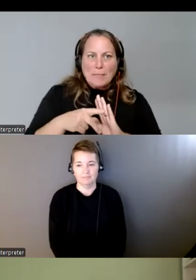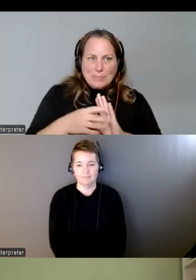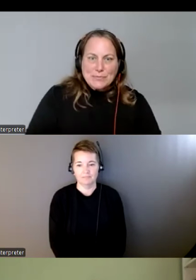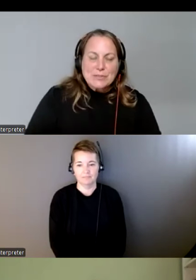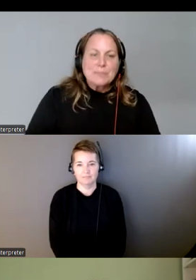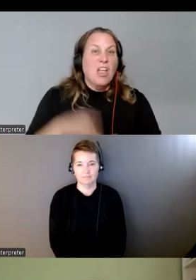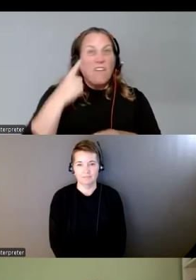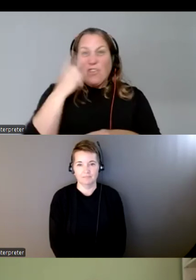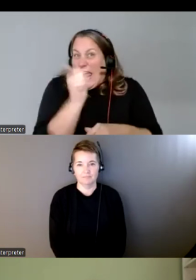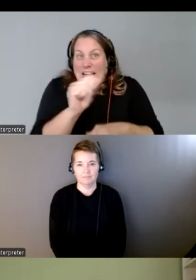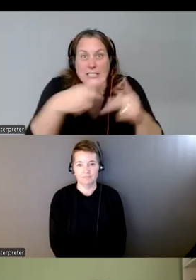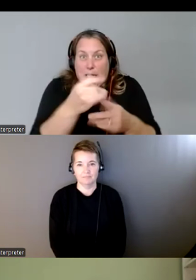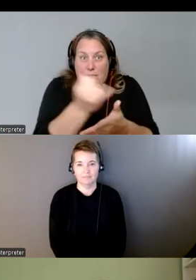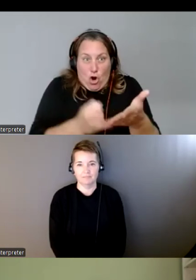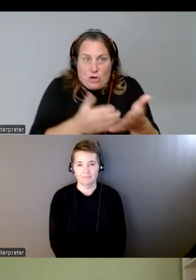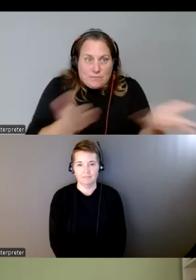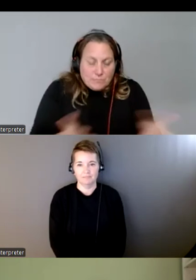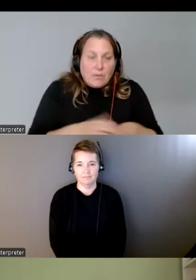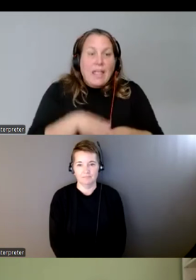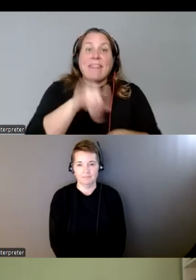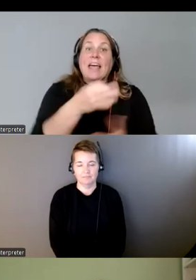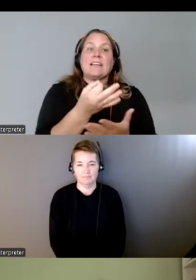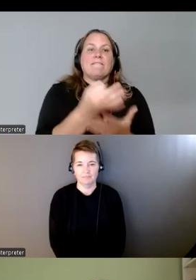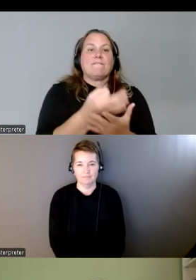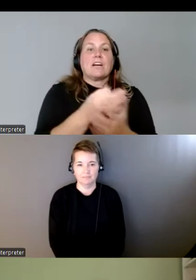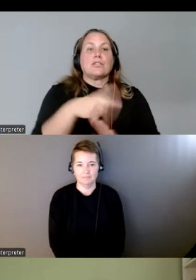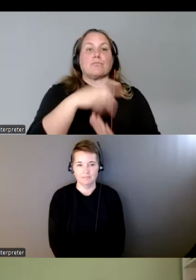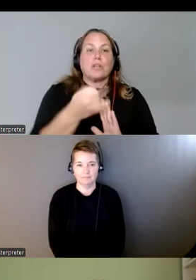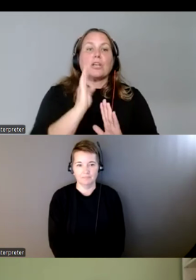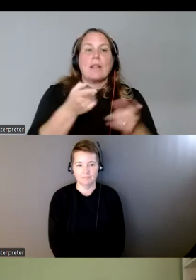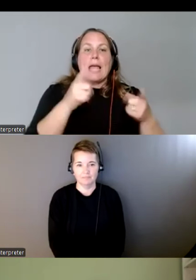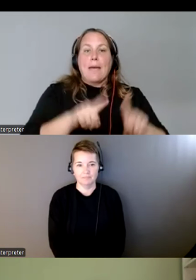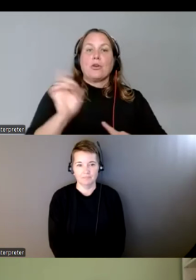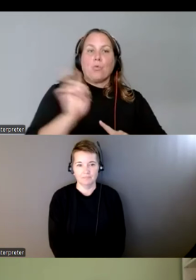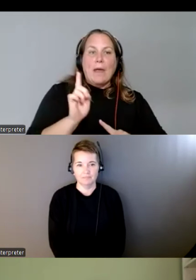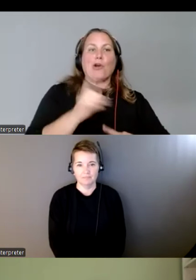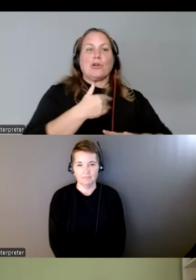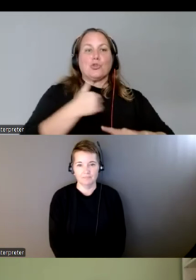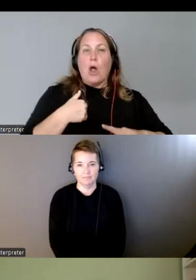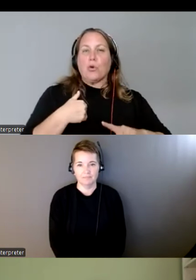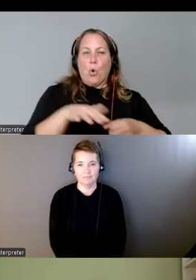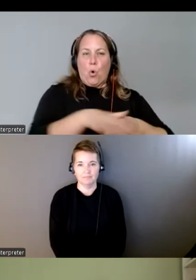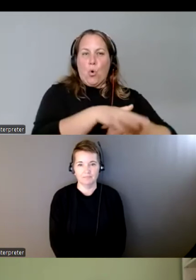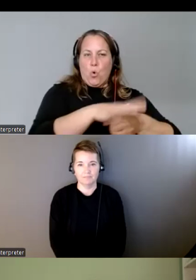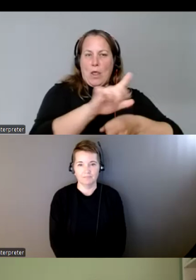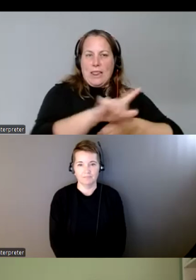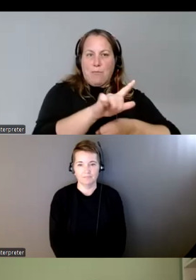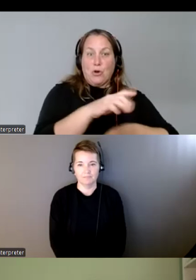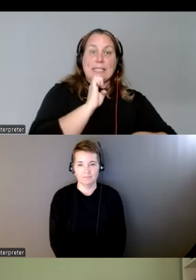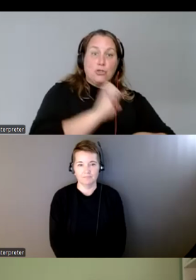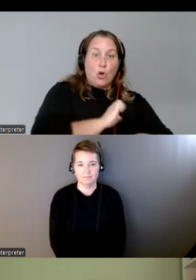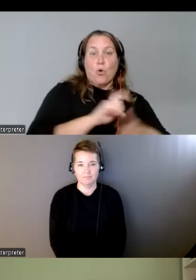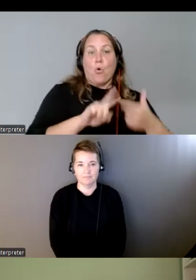projects will take place at one of the Toronto Public Library branches in Etobicoke, North York, Scarborough, East York, and